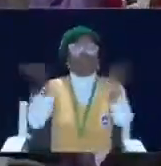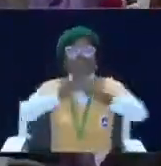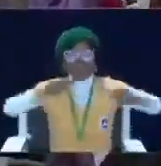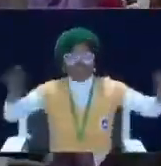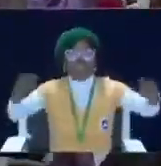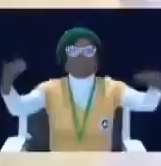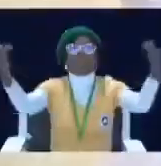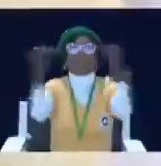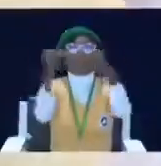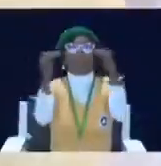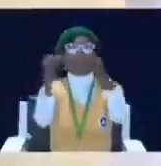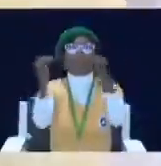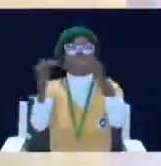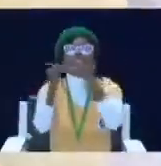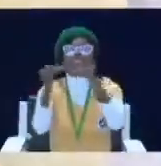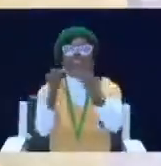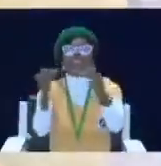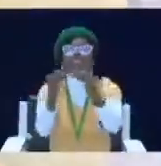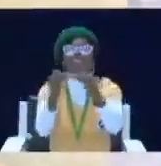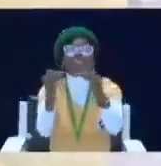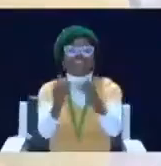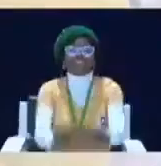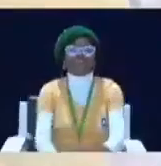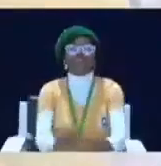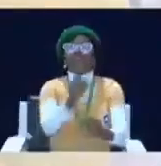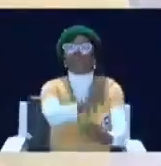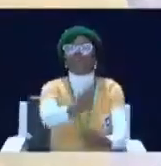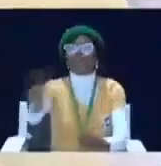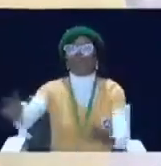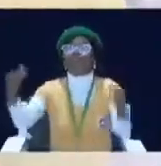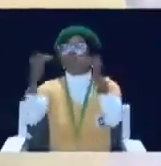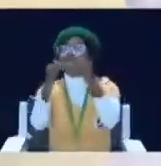The boys are Daniel.